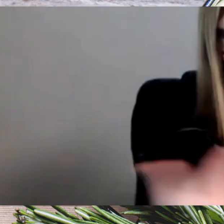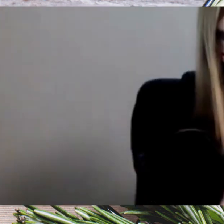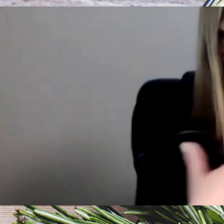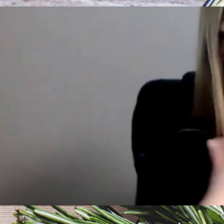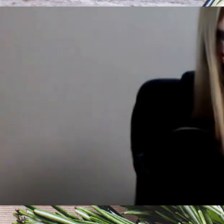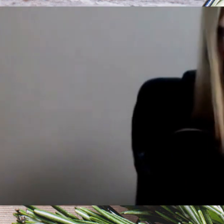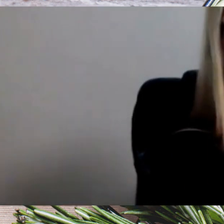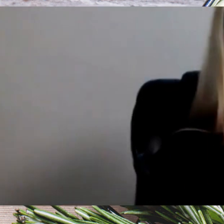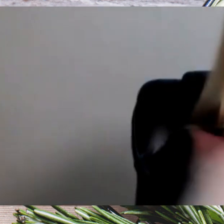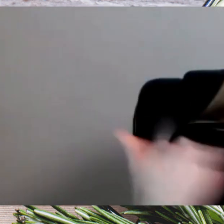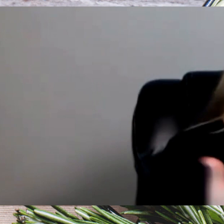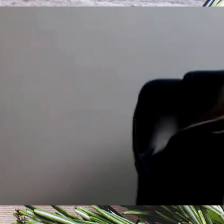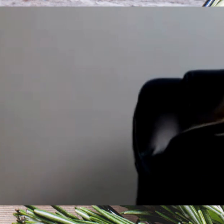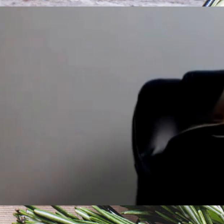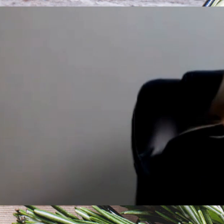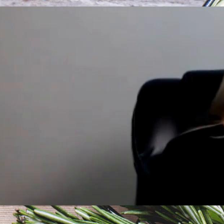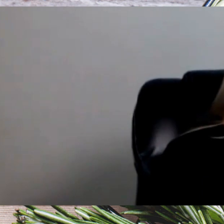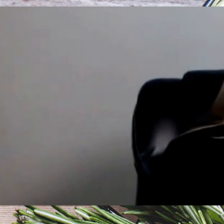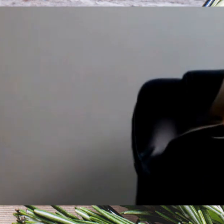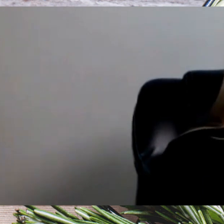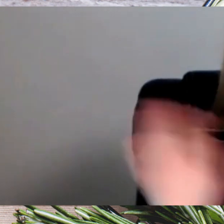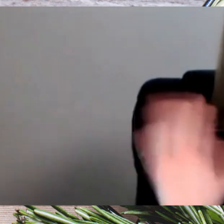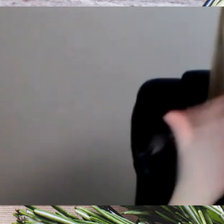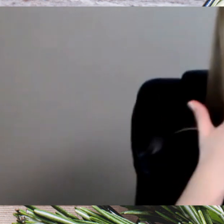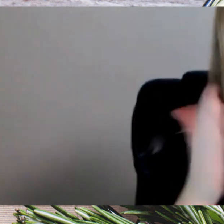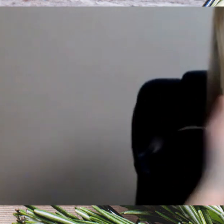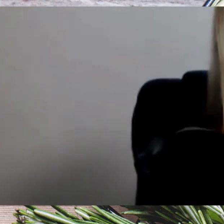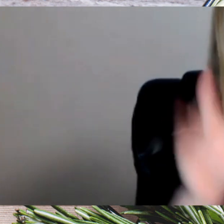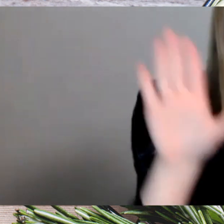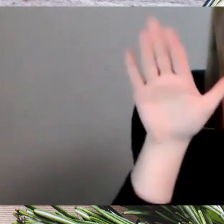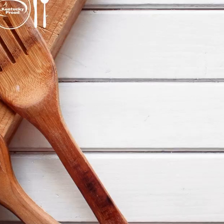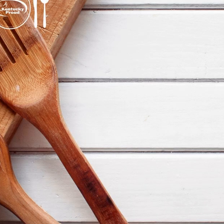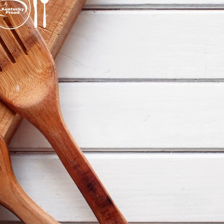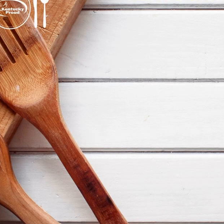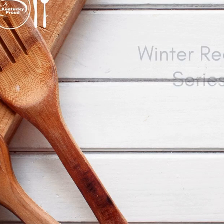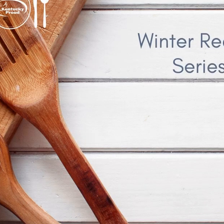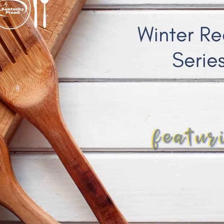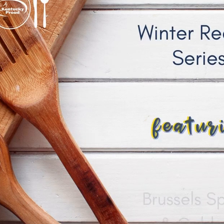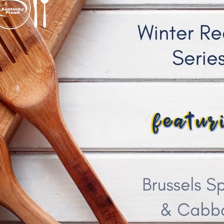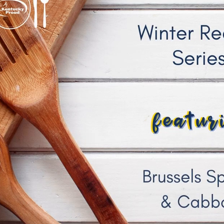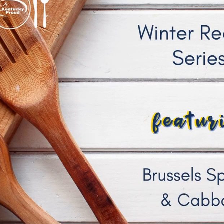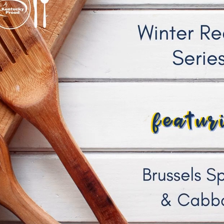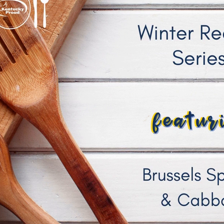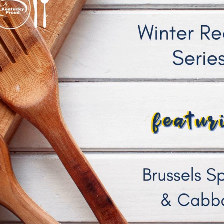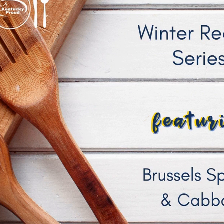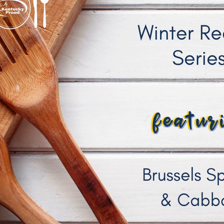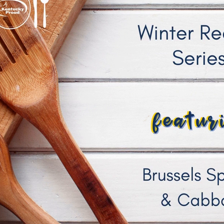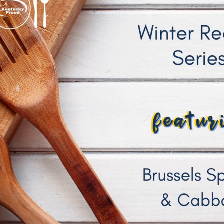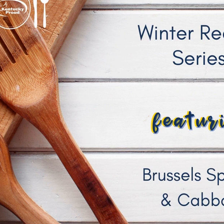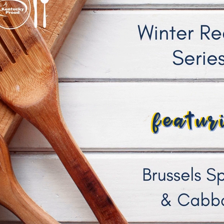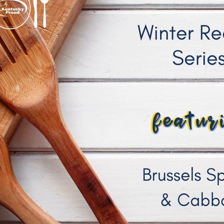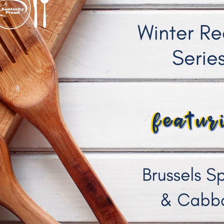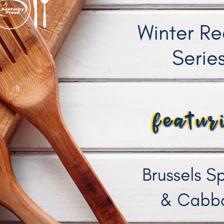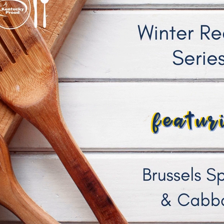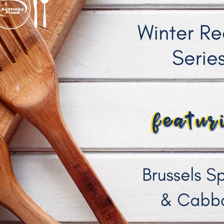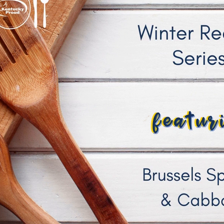box or in the comment section. But I want to encourage you to connect with us even after these demonstrations. So we have a website,